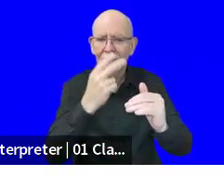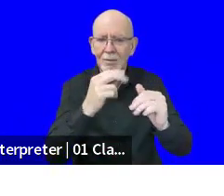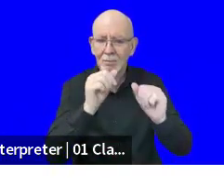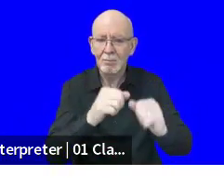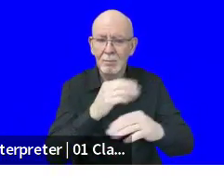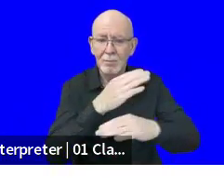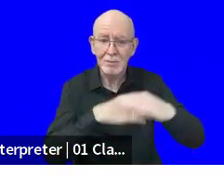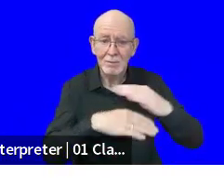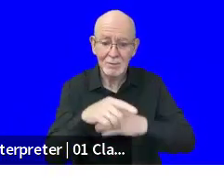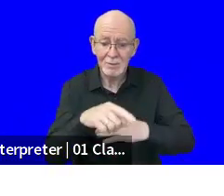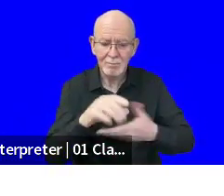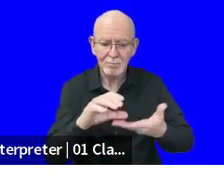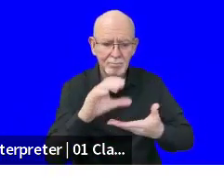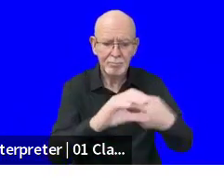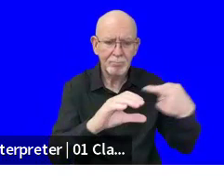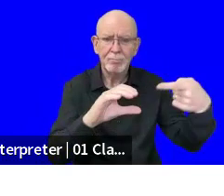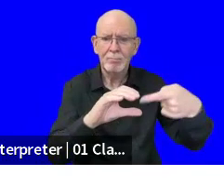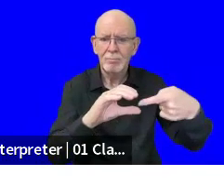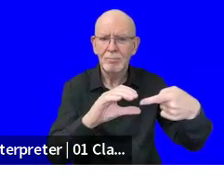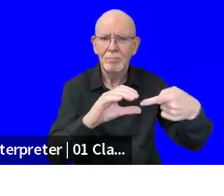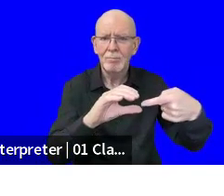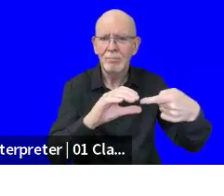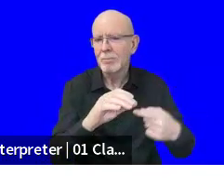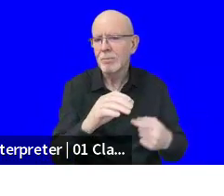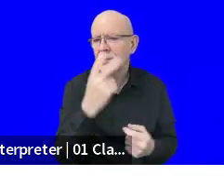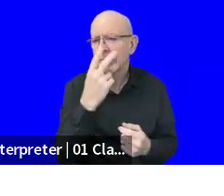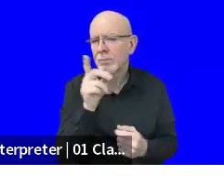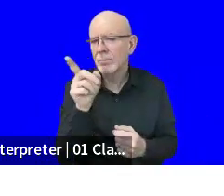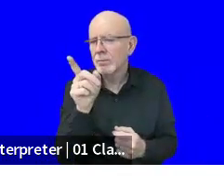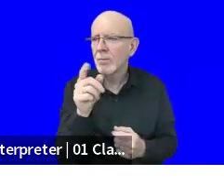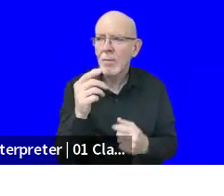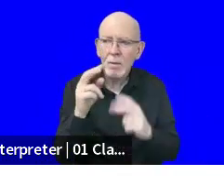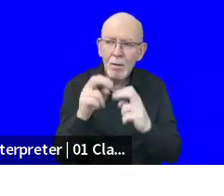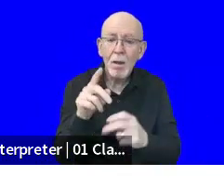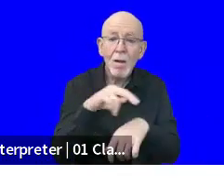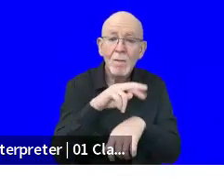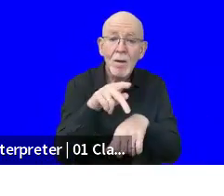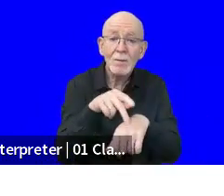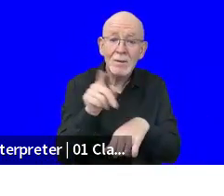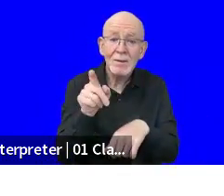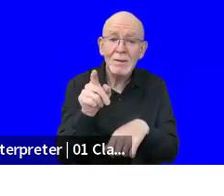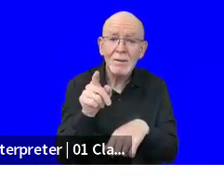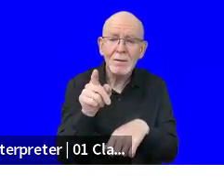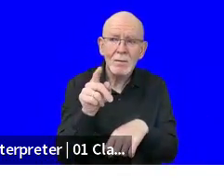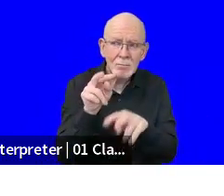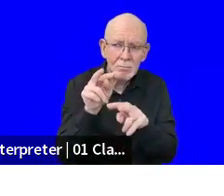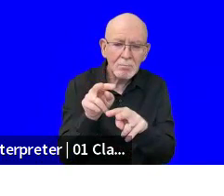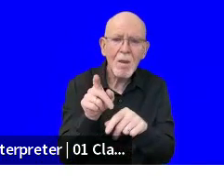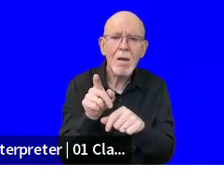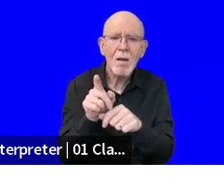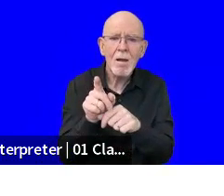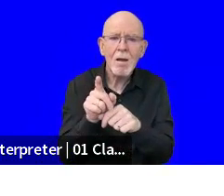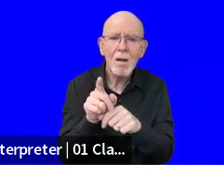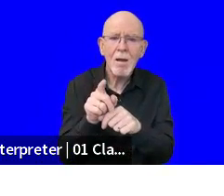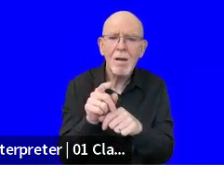to benchmark the value for a disability allowance. And a third use is again to advocate and